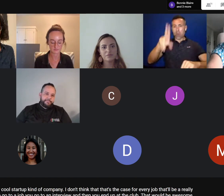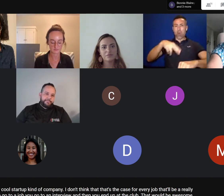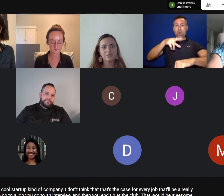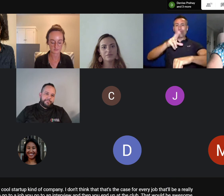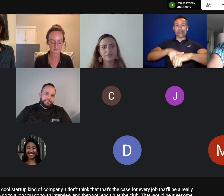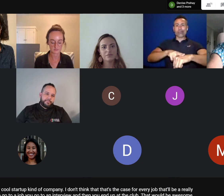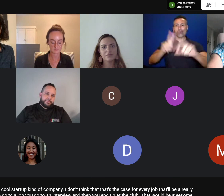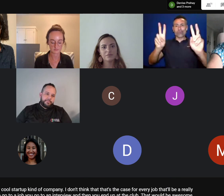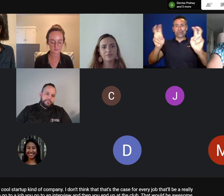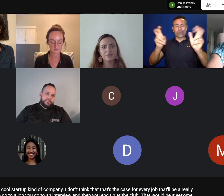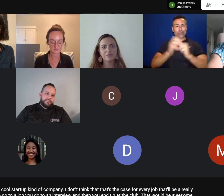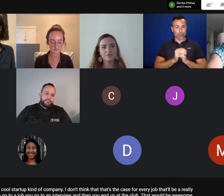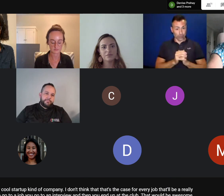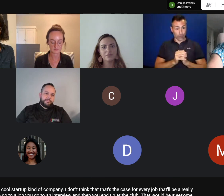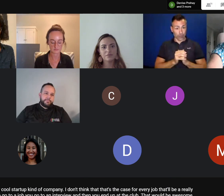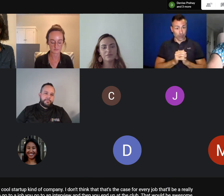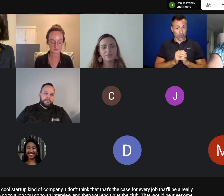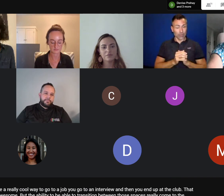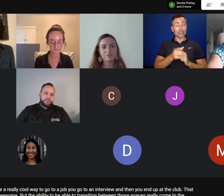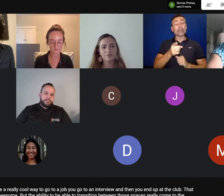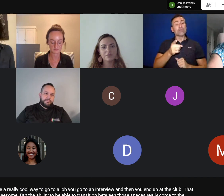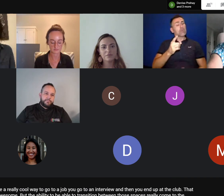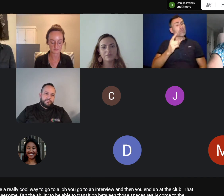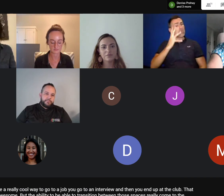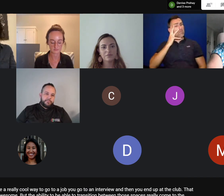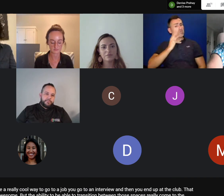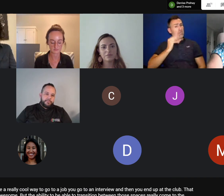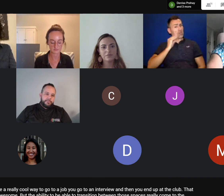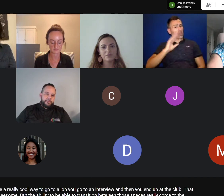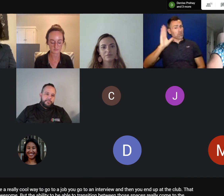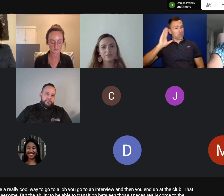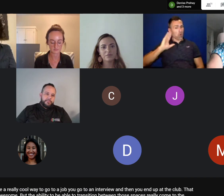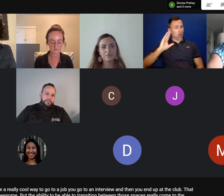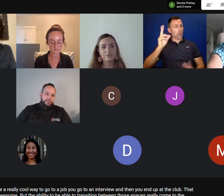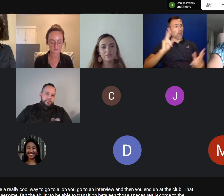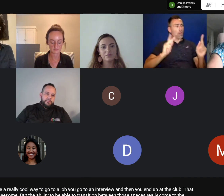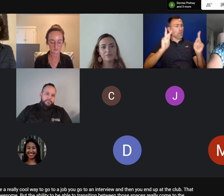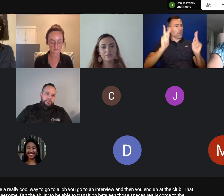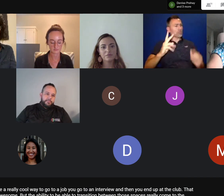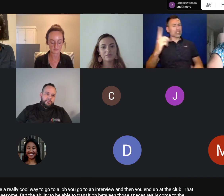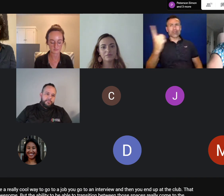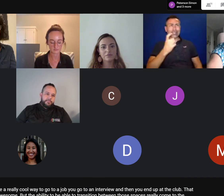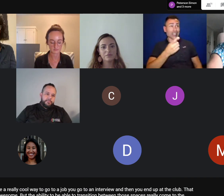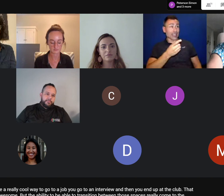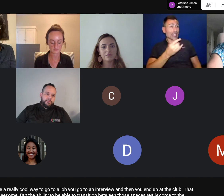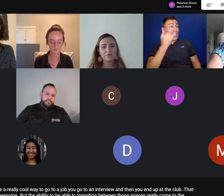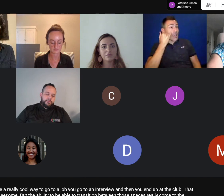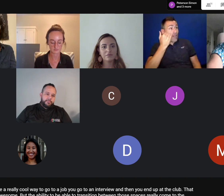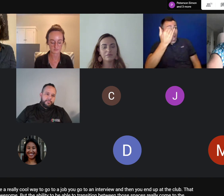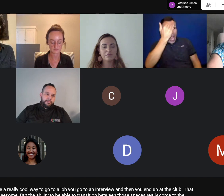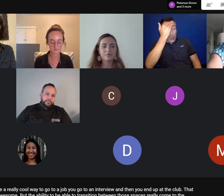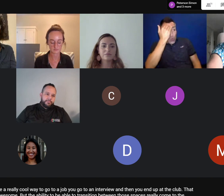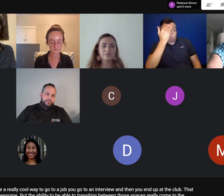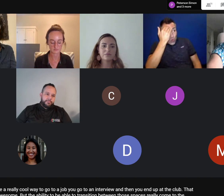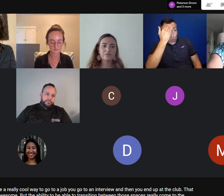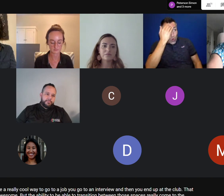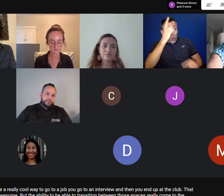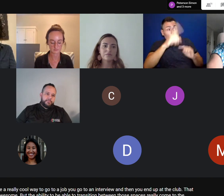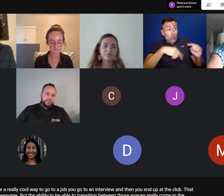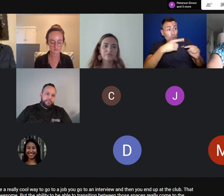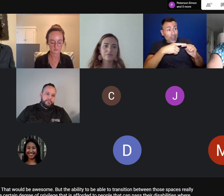they would not have hired me if they had known that I had a disability or that I needed an accommodations